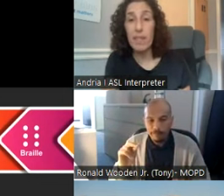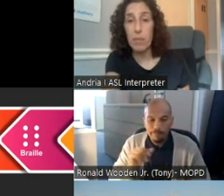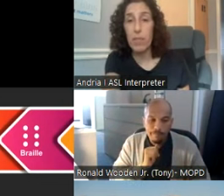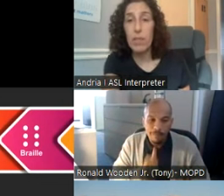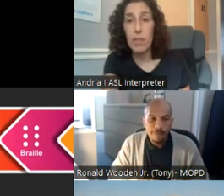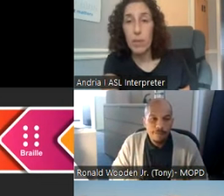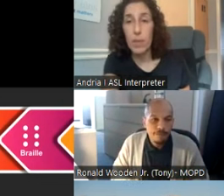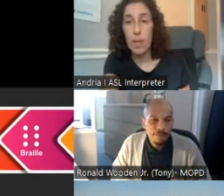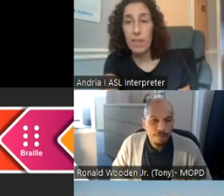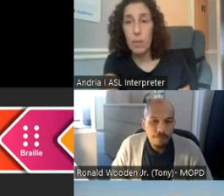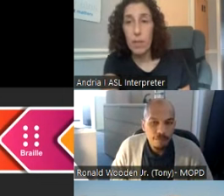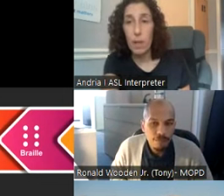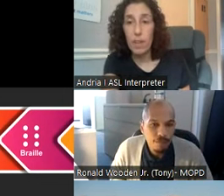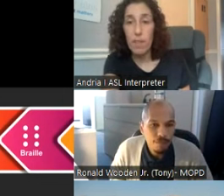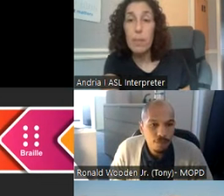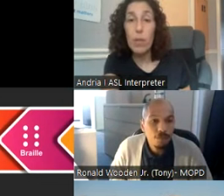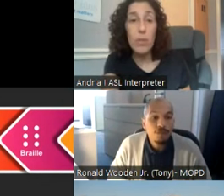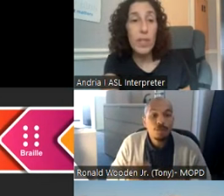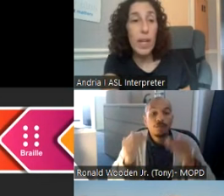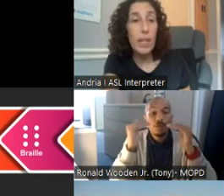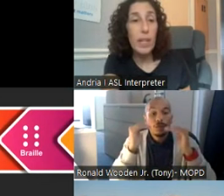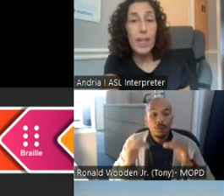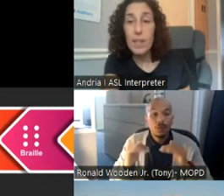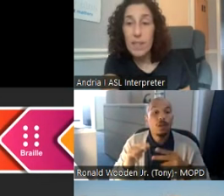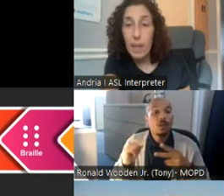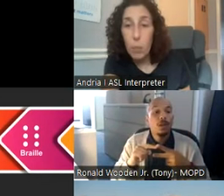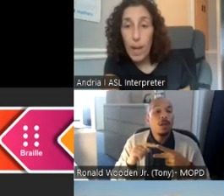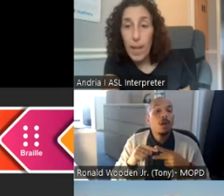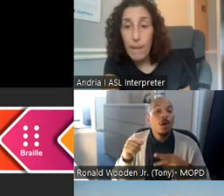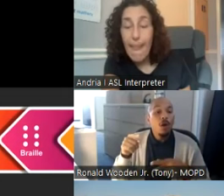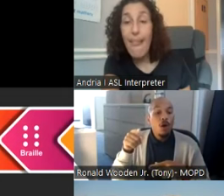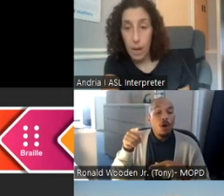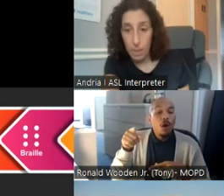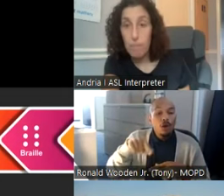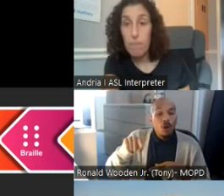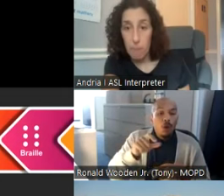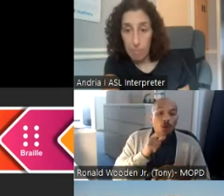make an assumption. Do not assume that all deaf people communicate in the same way.